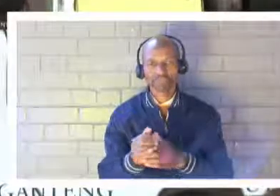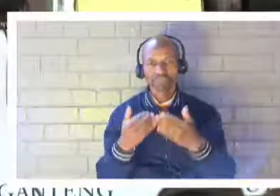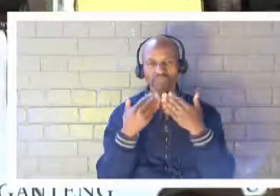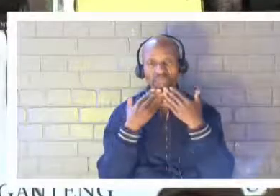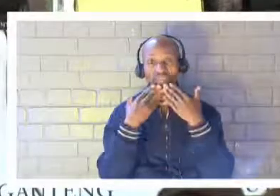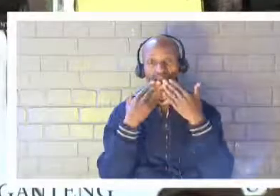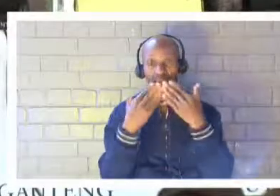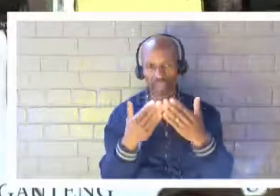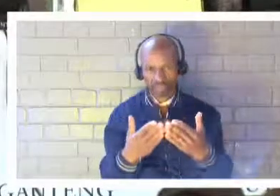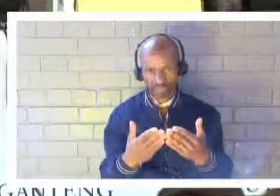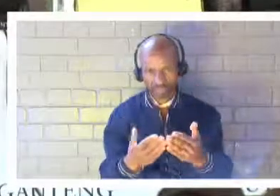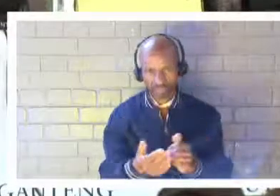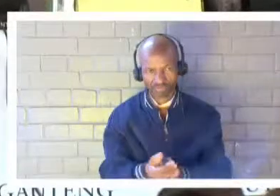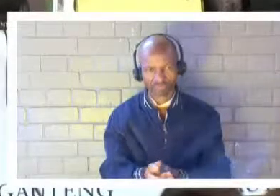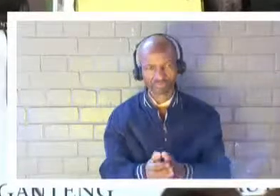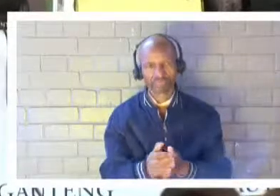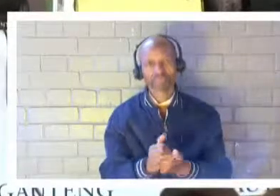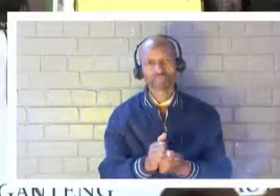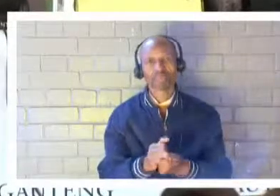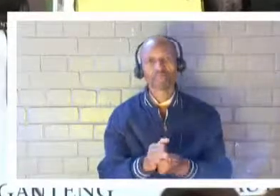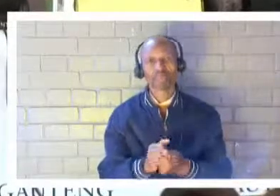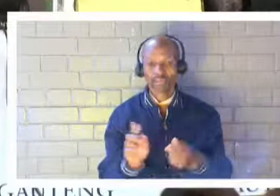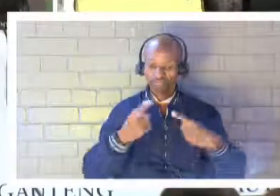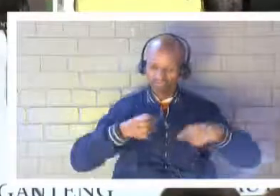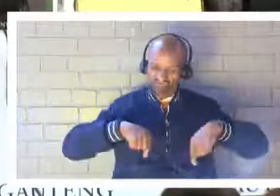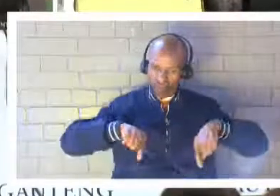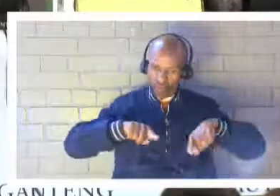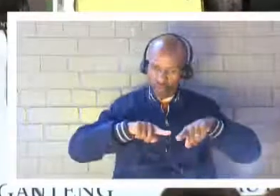Thank you very much. We